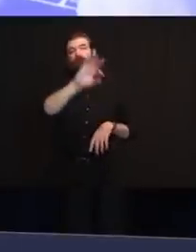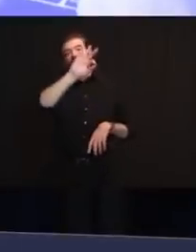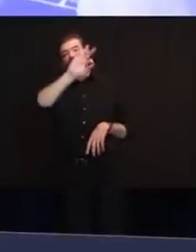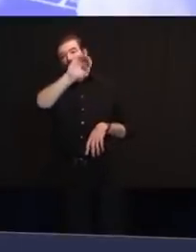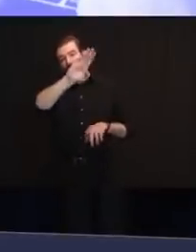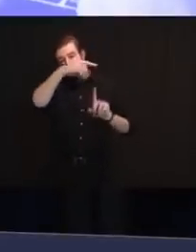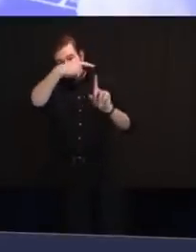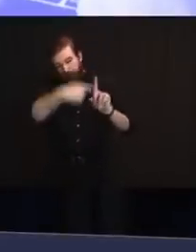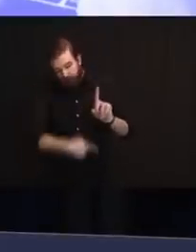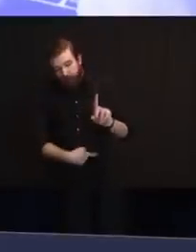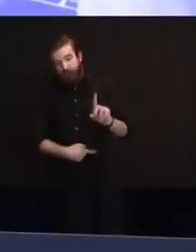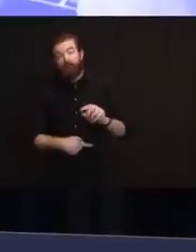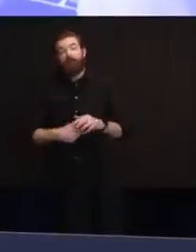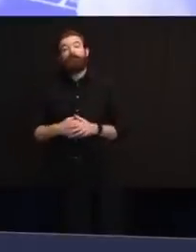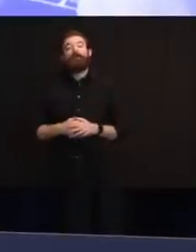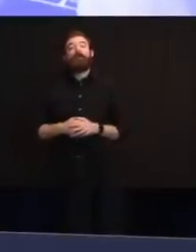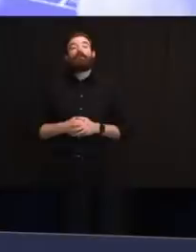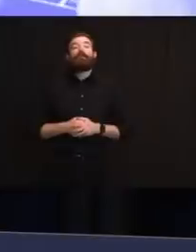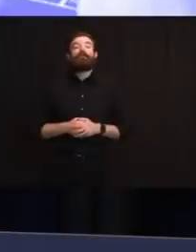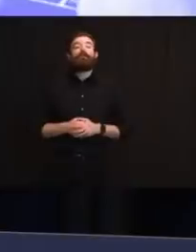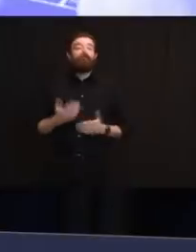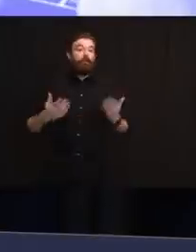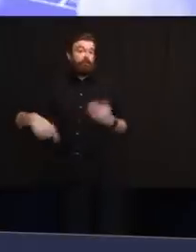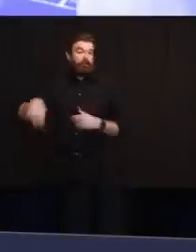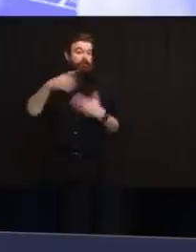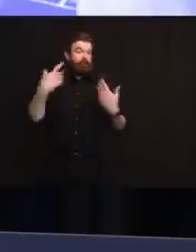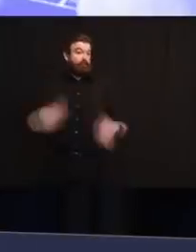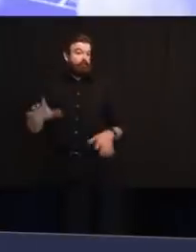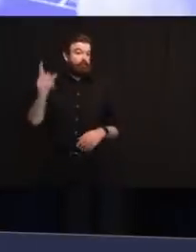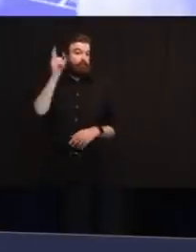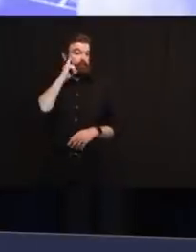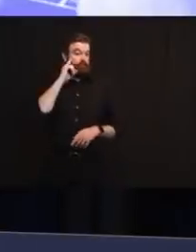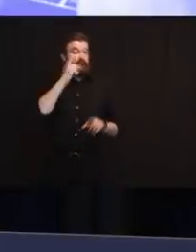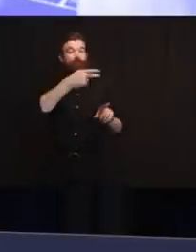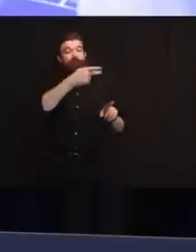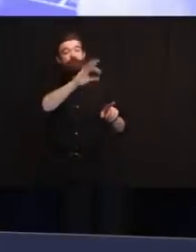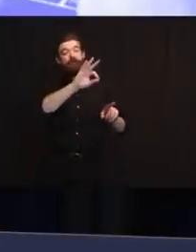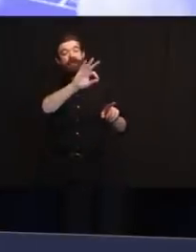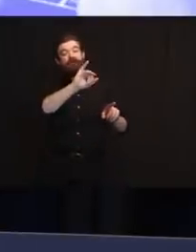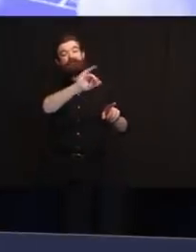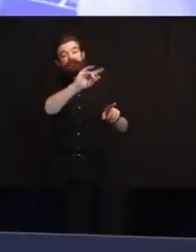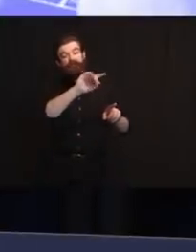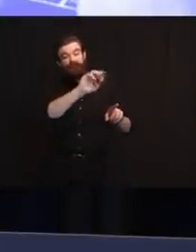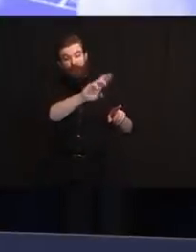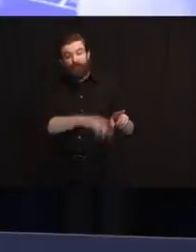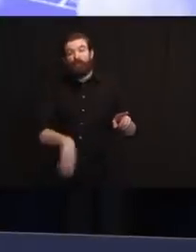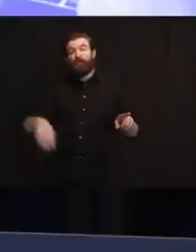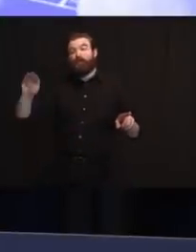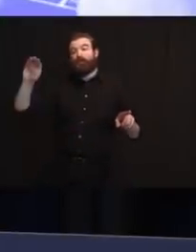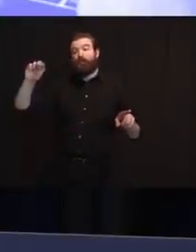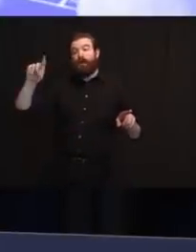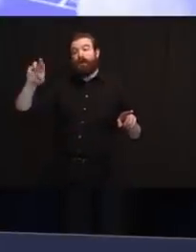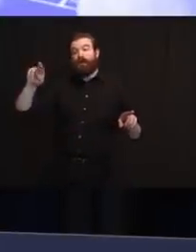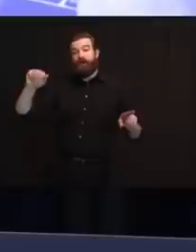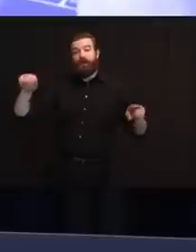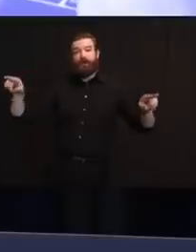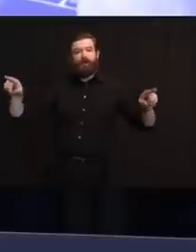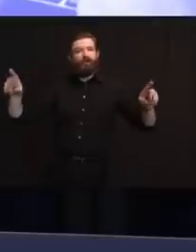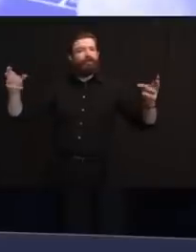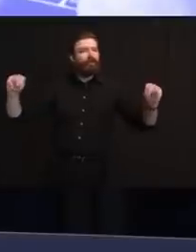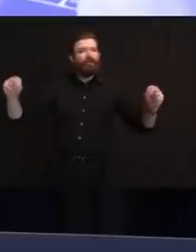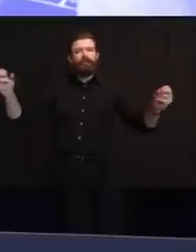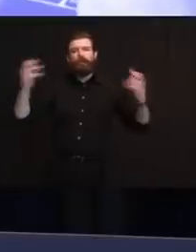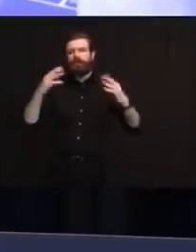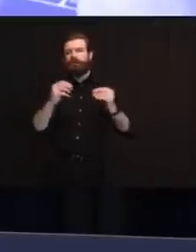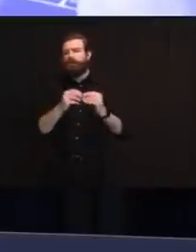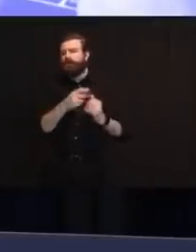shipments of both the Pfizer and Moderna vaccine keeps changing. The previously